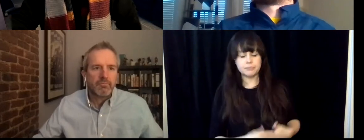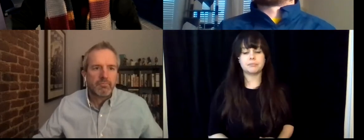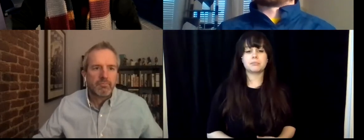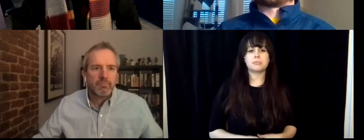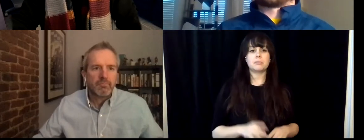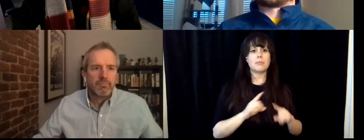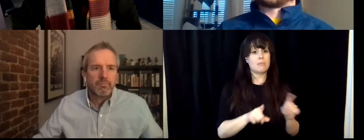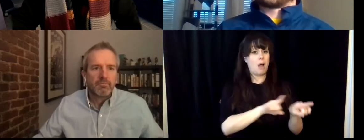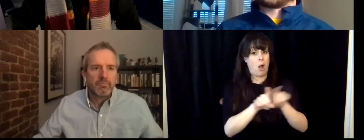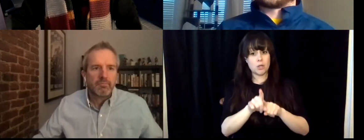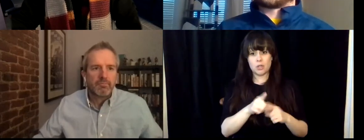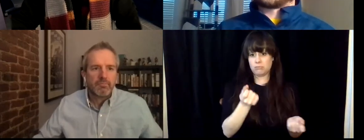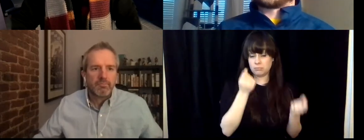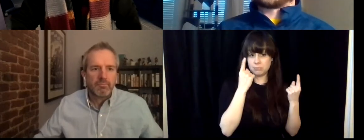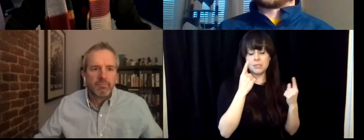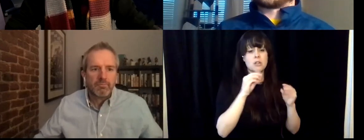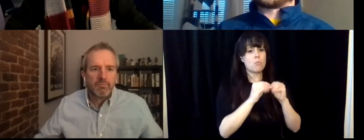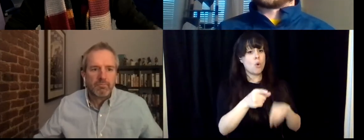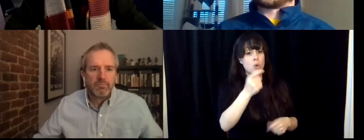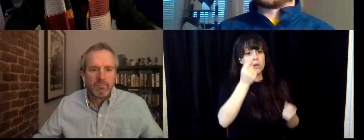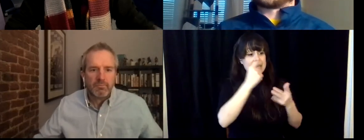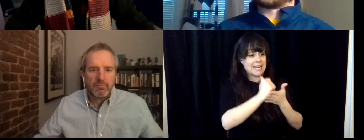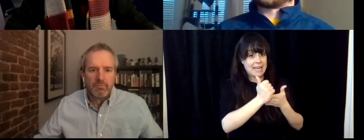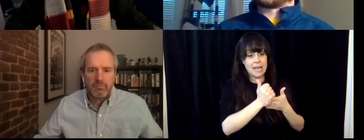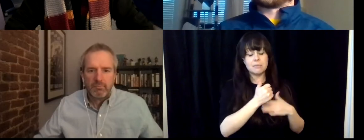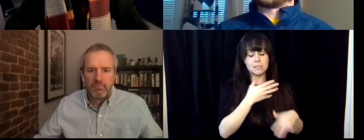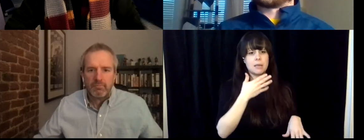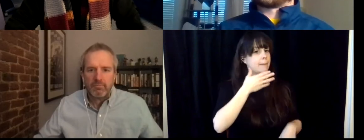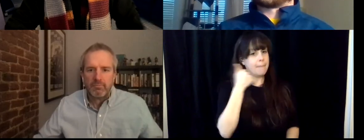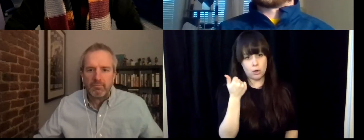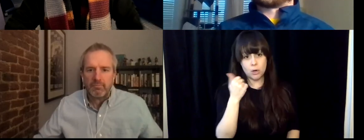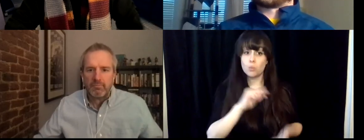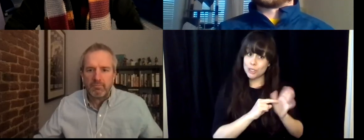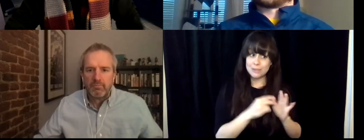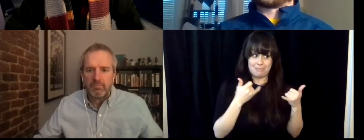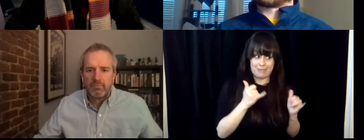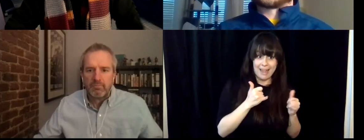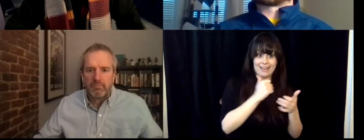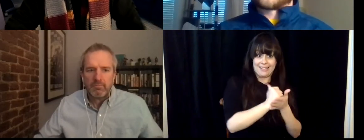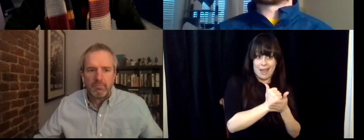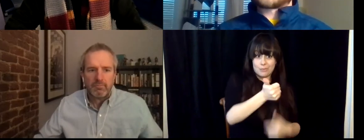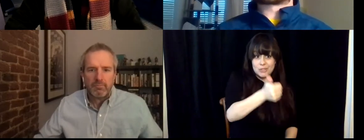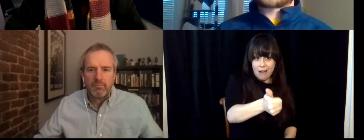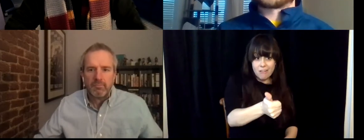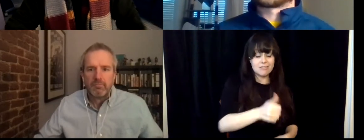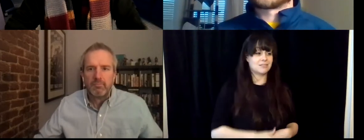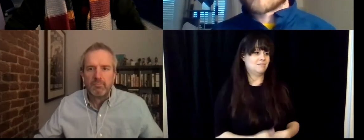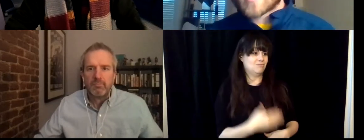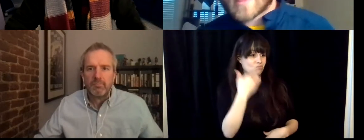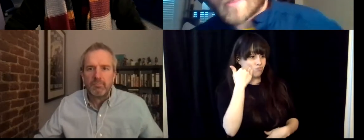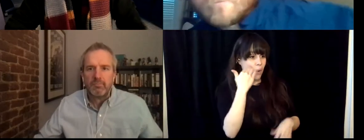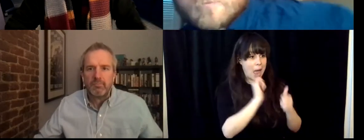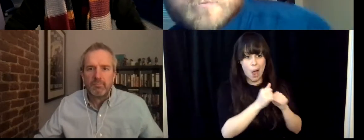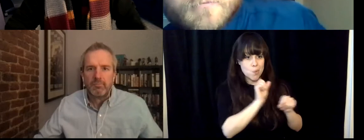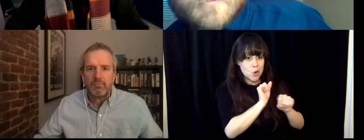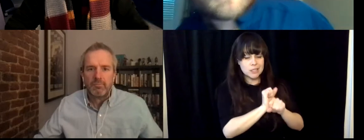them, being familiar with them, even playing with the engine, like I just mentioned, you're more than likely